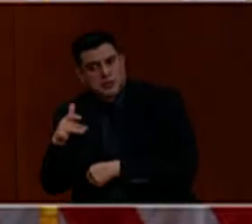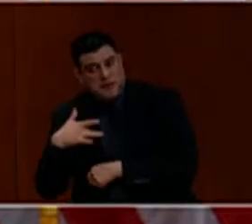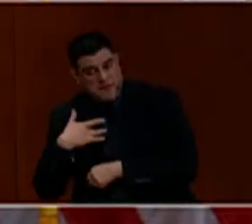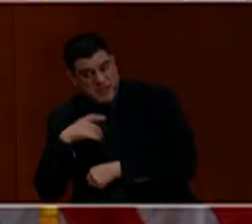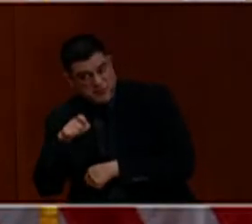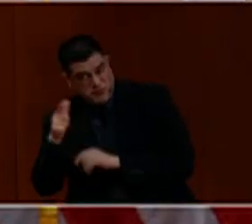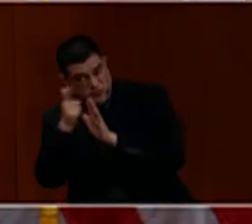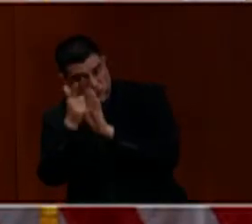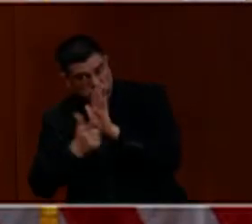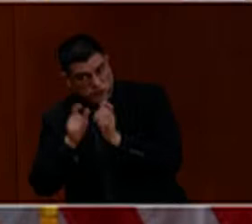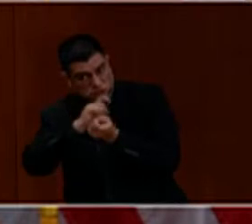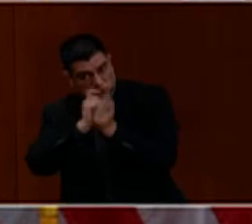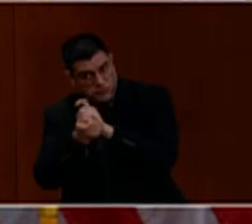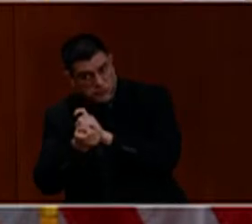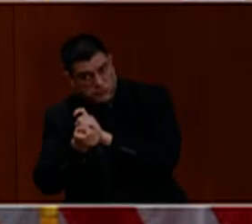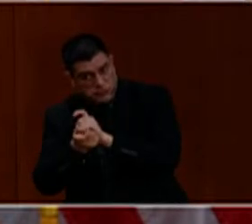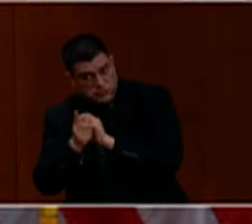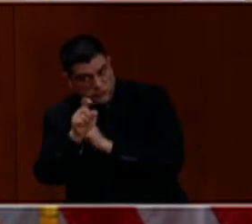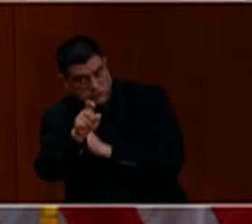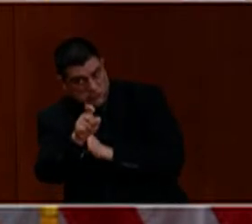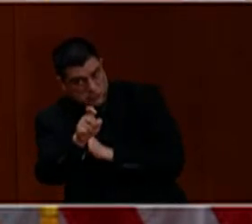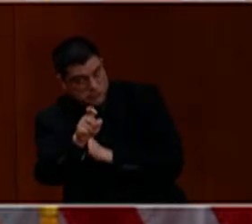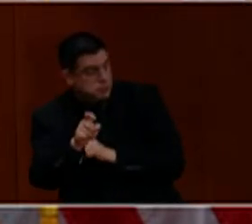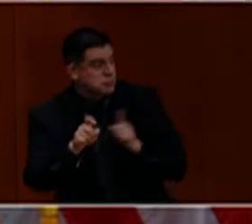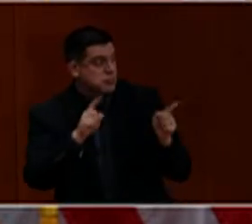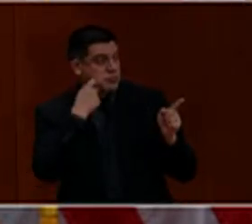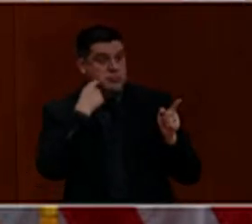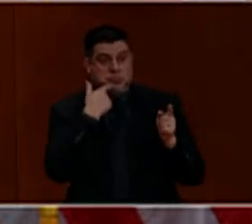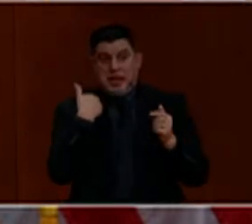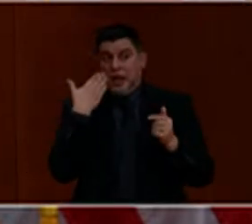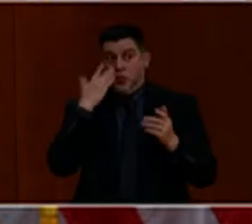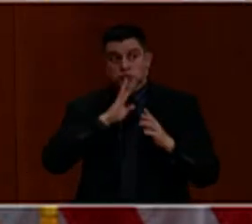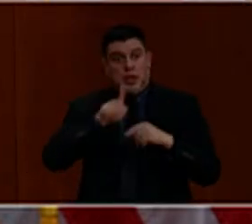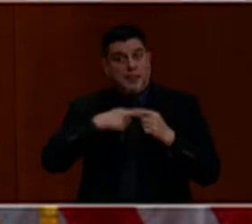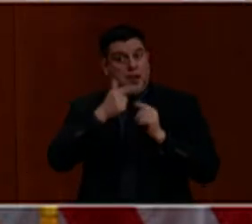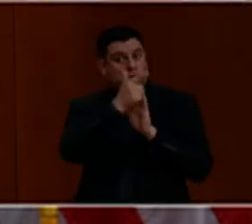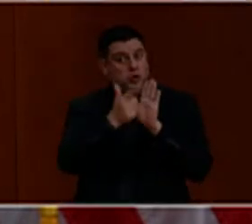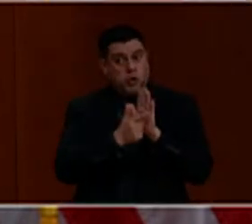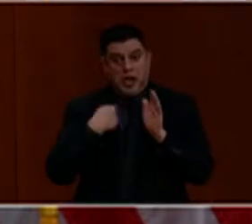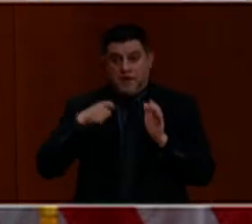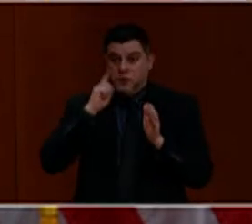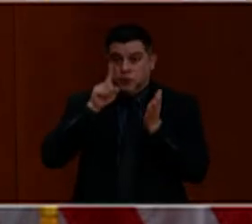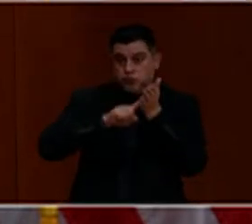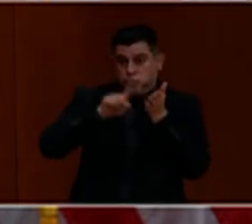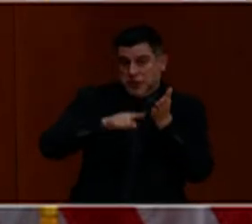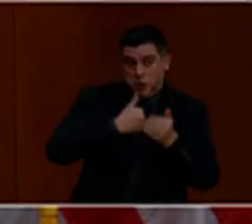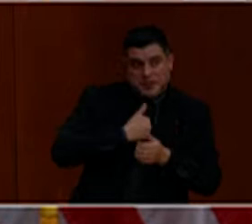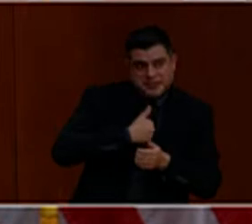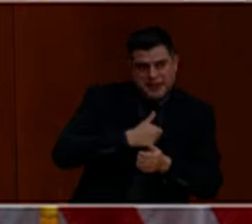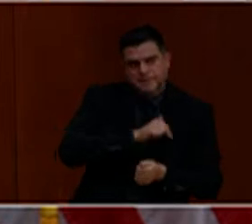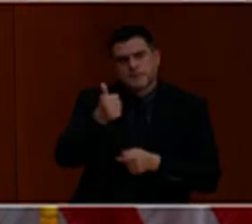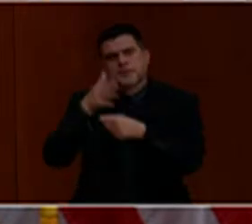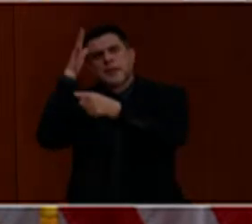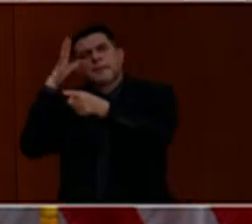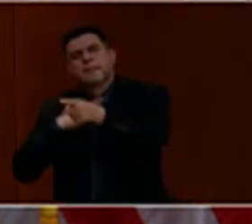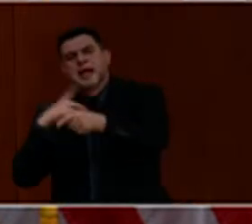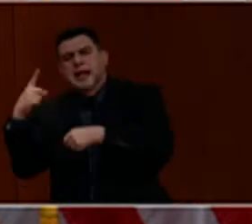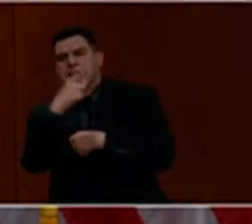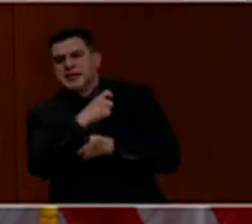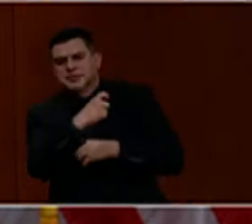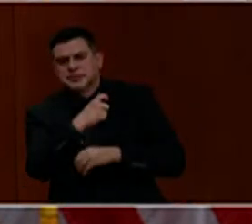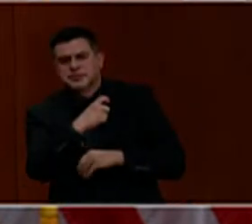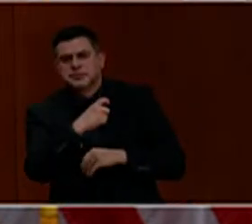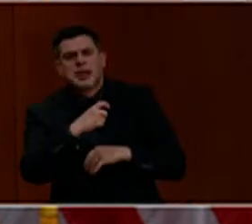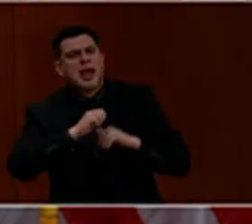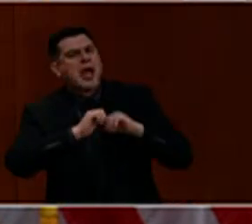research it. Governor, what would you say to the Florida Education Association, which was in court today trying to keep schools from opening? Well, what